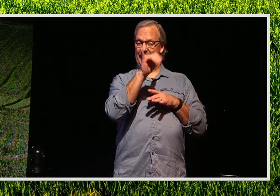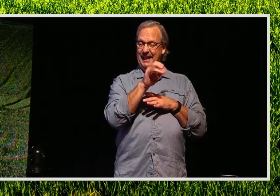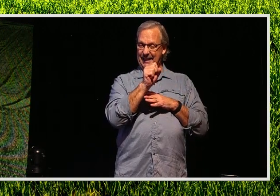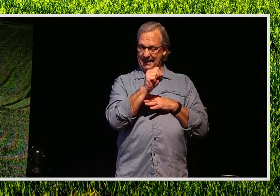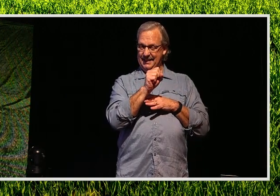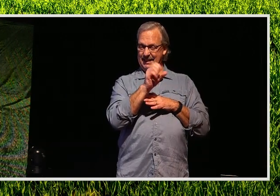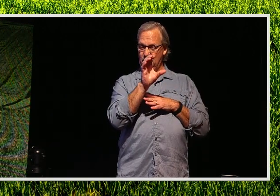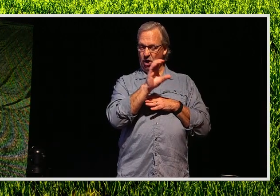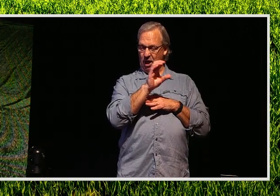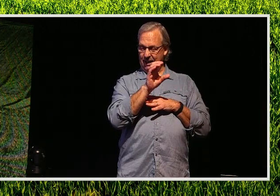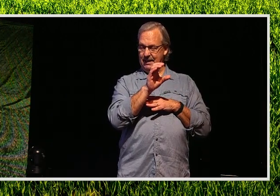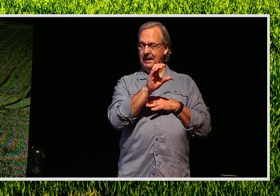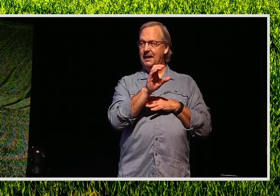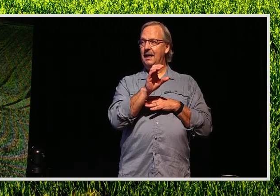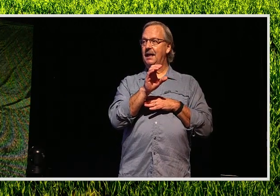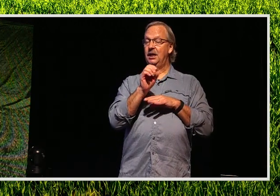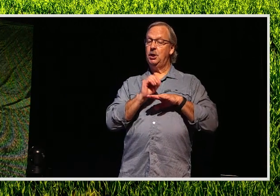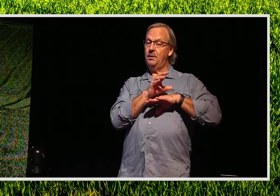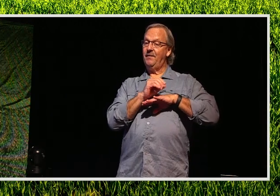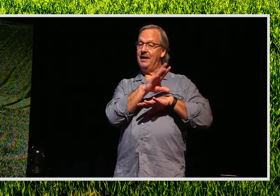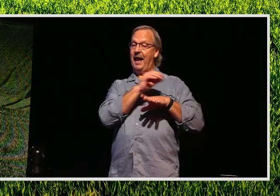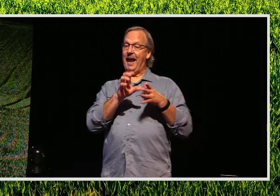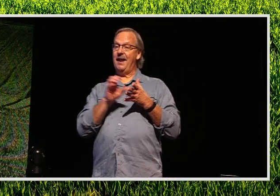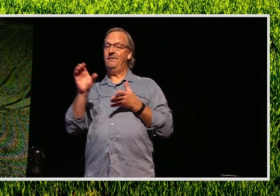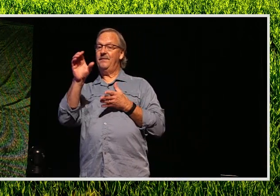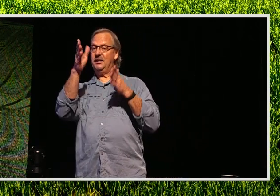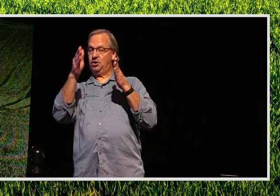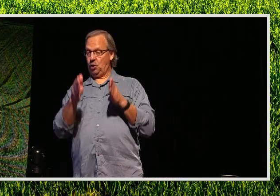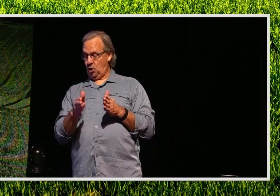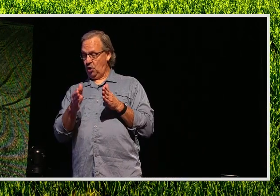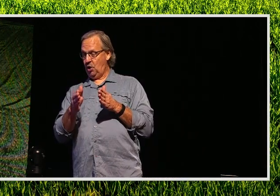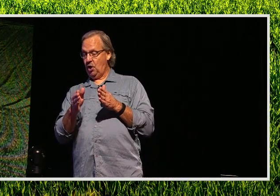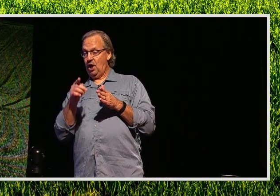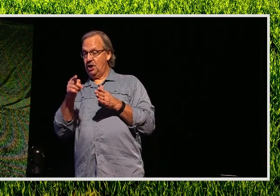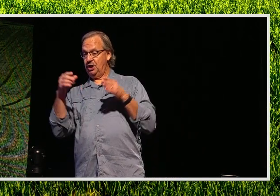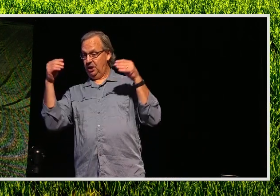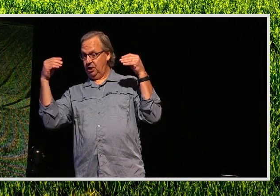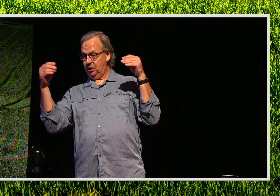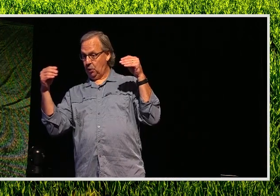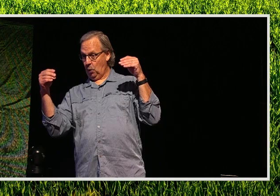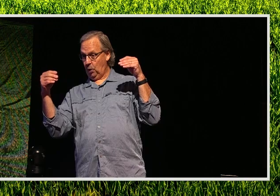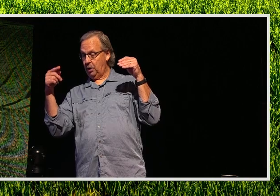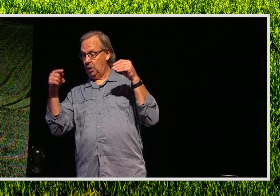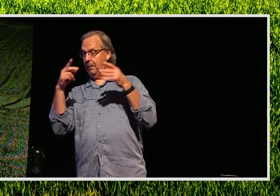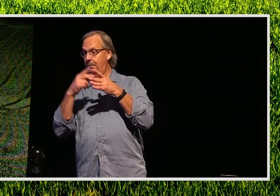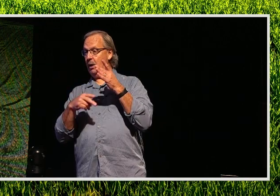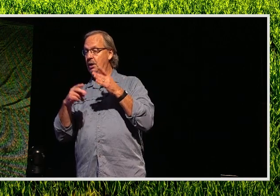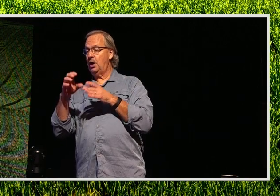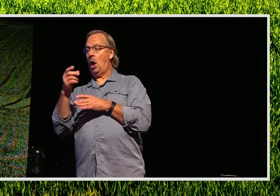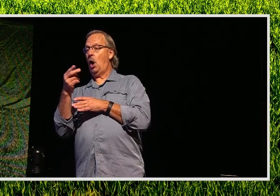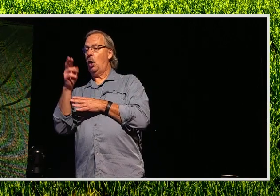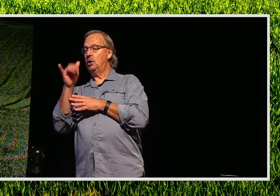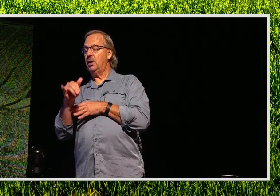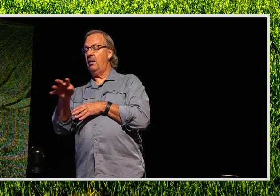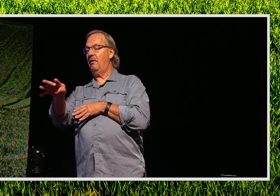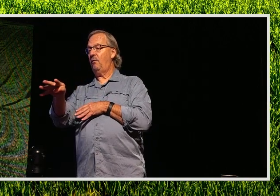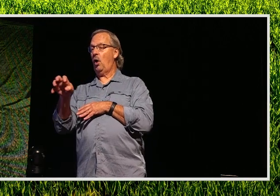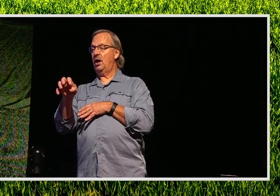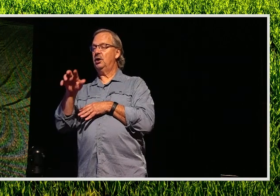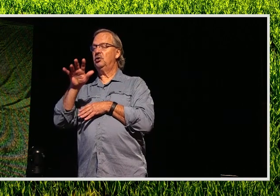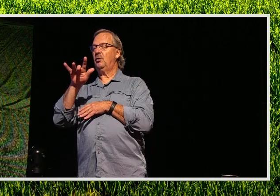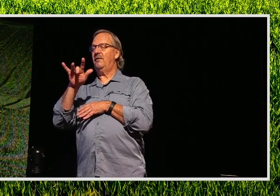And so Lily's Chocolate, she's an advisor and an investor, and she actually sold her Better For You chocolate company to Hershey for $425 million